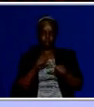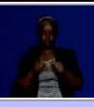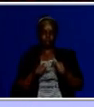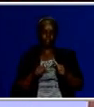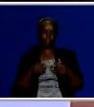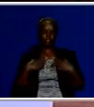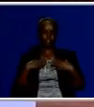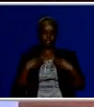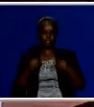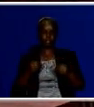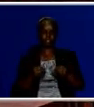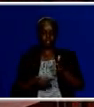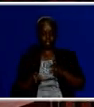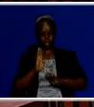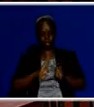healthy habits.